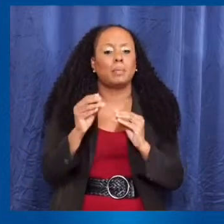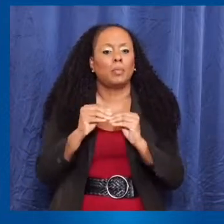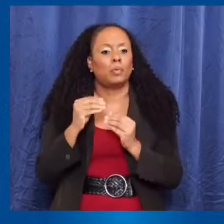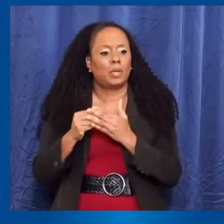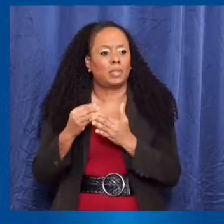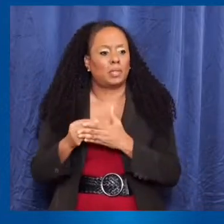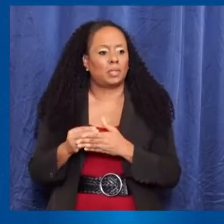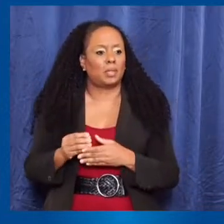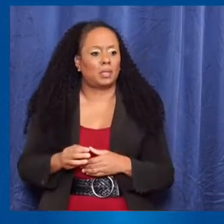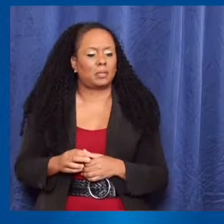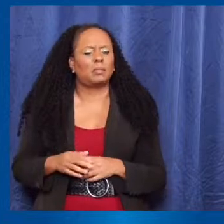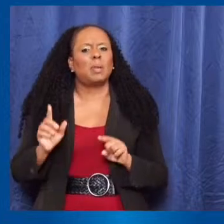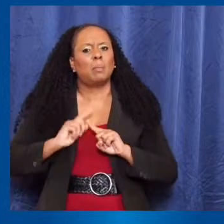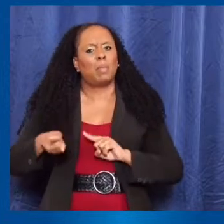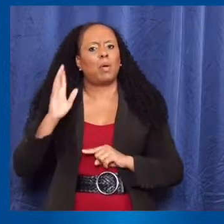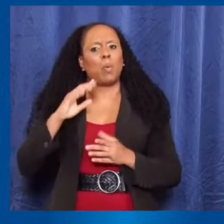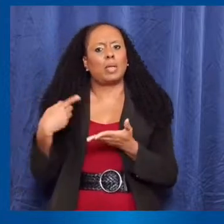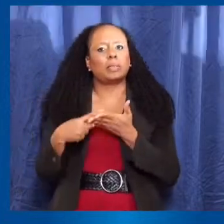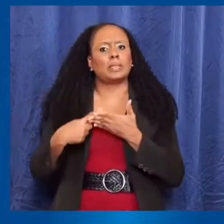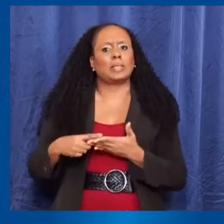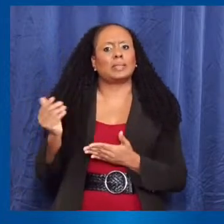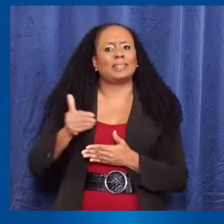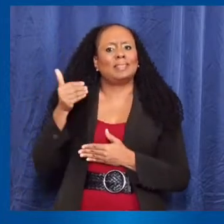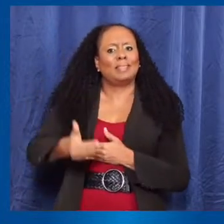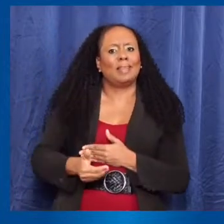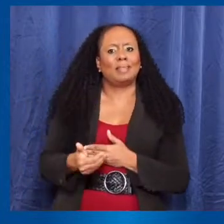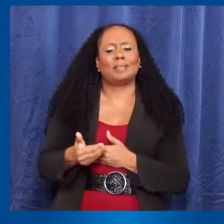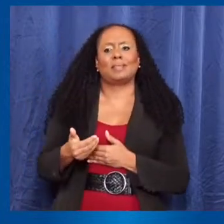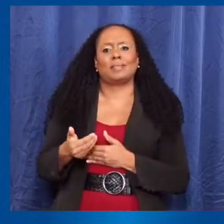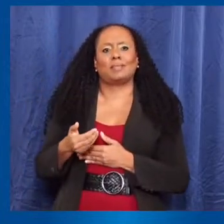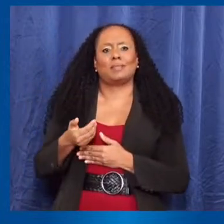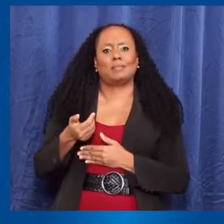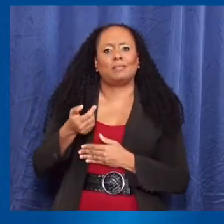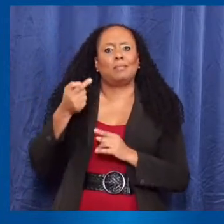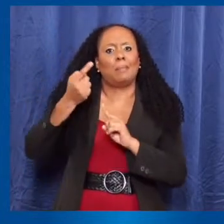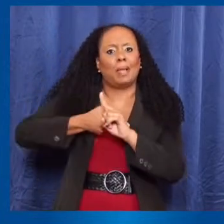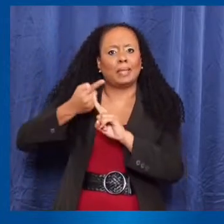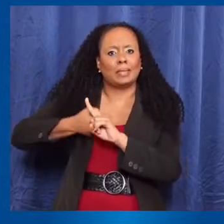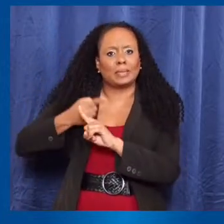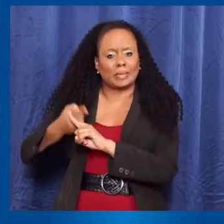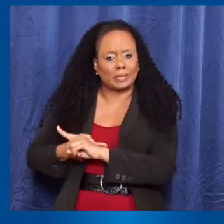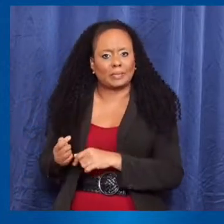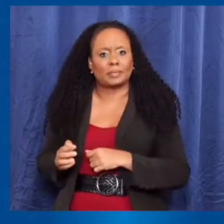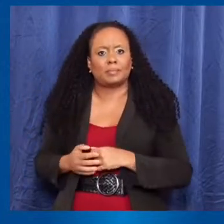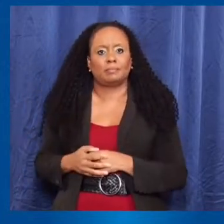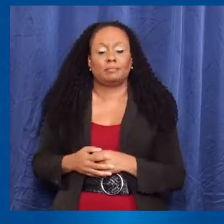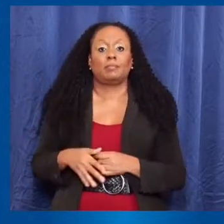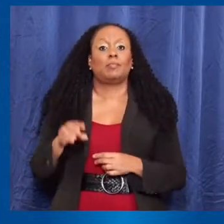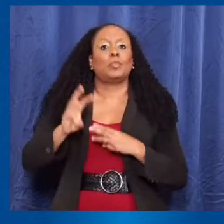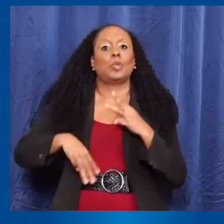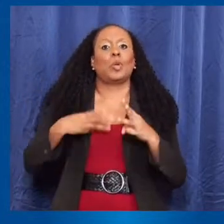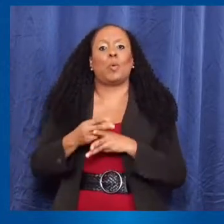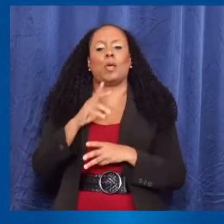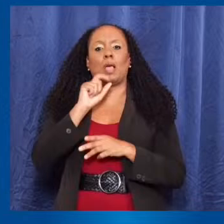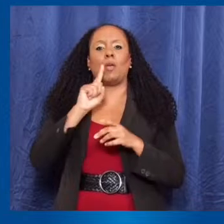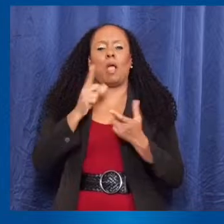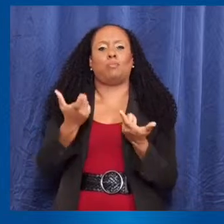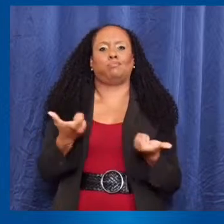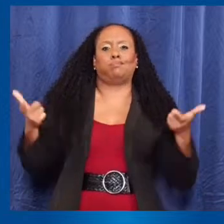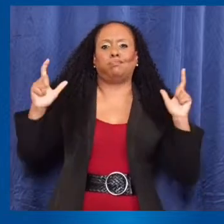about that in the next few months. Because at the end of the day, the world has become a very small place, and large